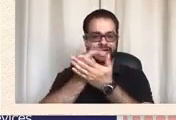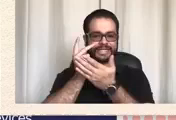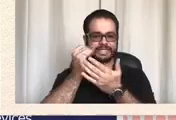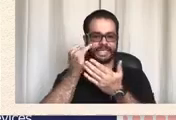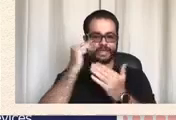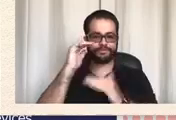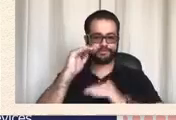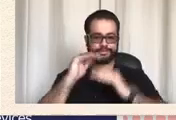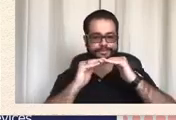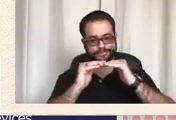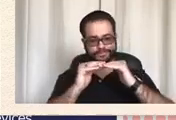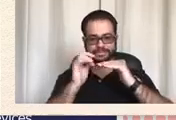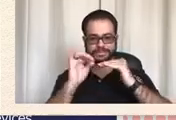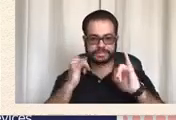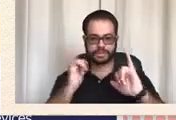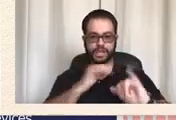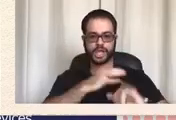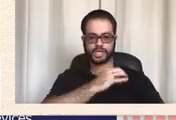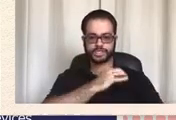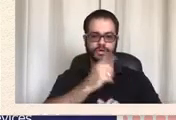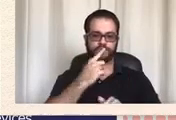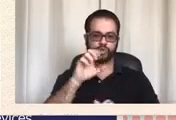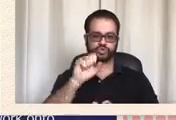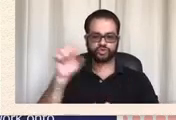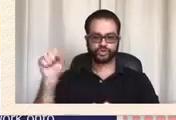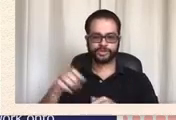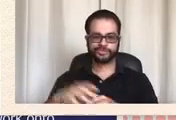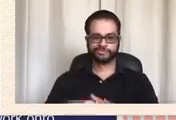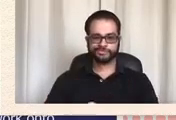eligible for Social Security benefits.